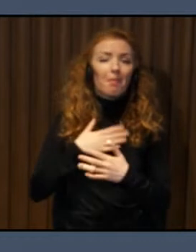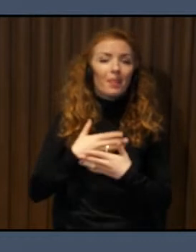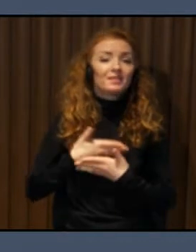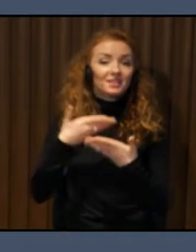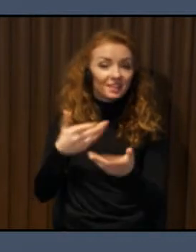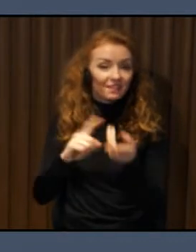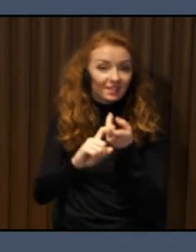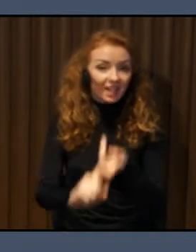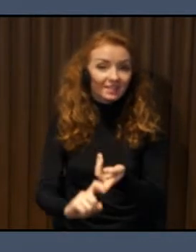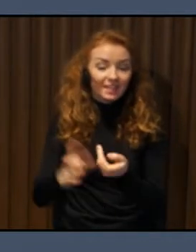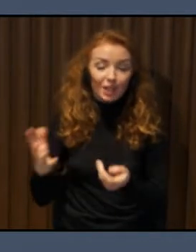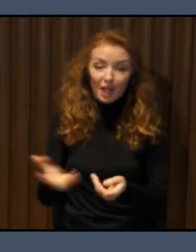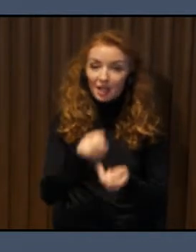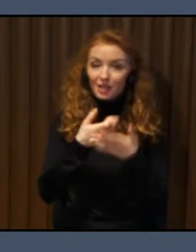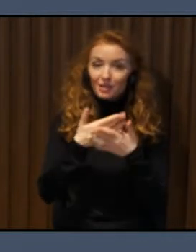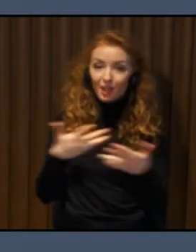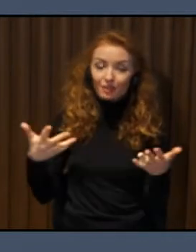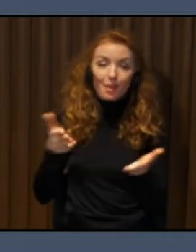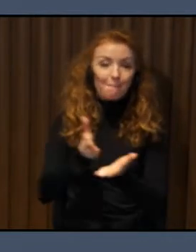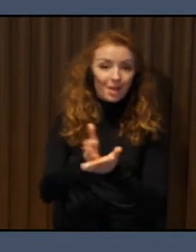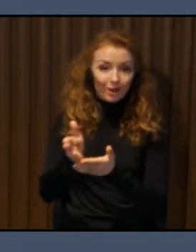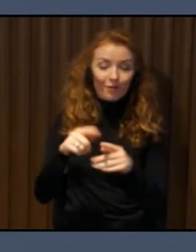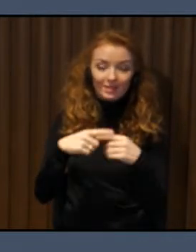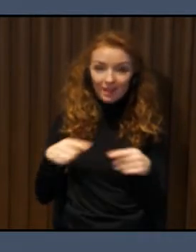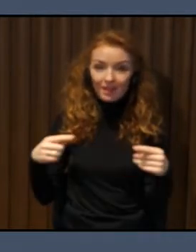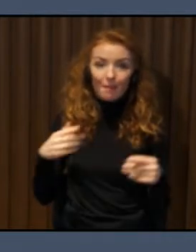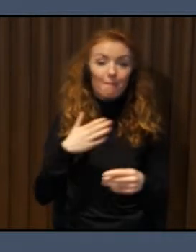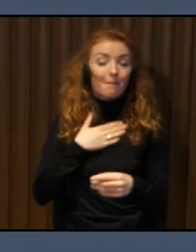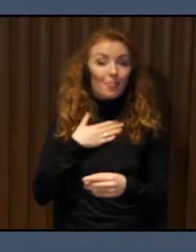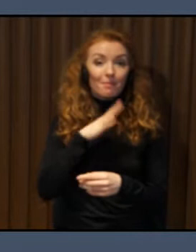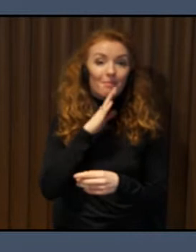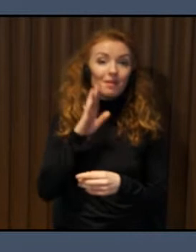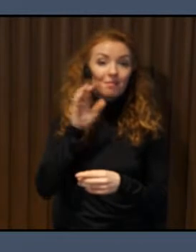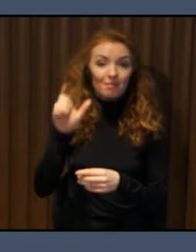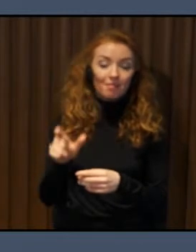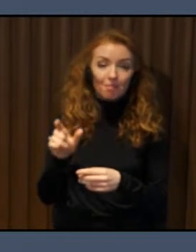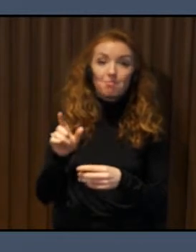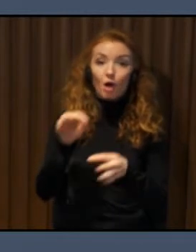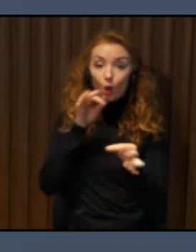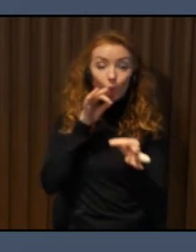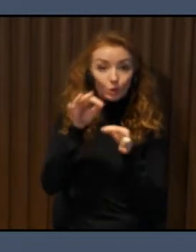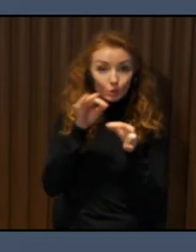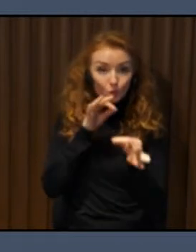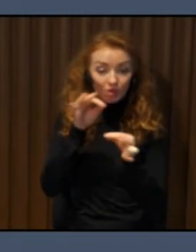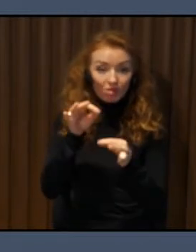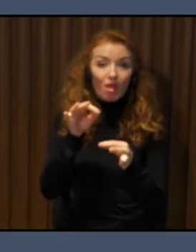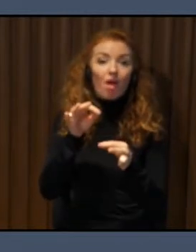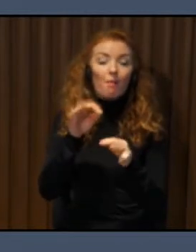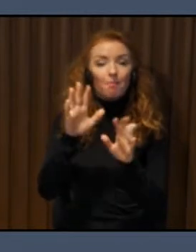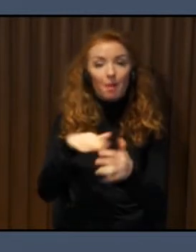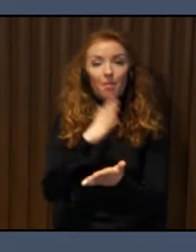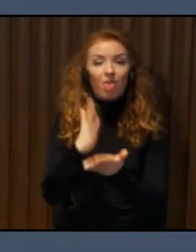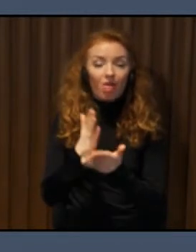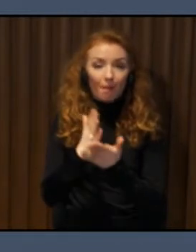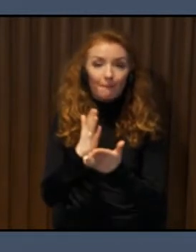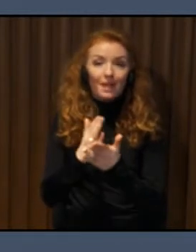consultants in Israel. My sister got married, and she married a trainer, a dog trainer who trains dogs,